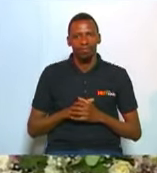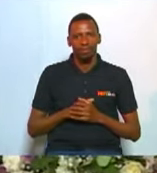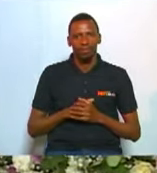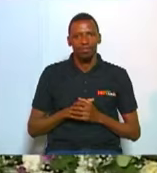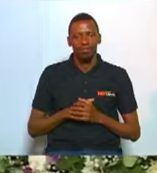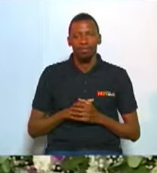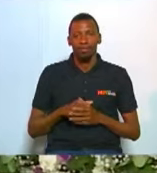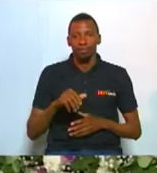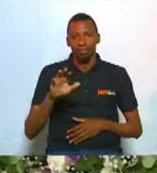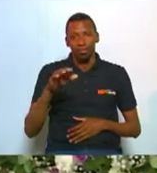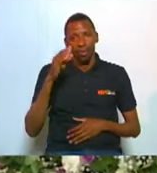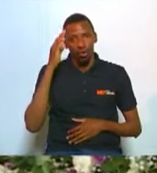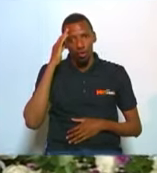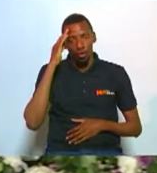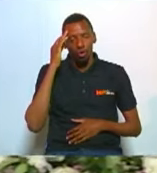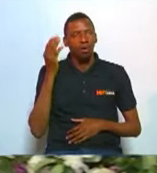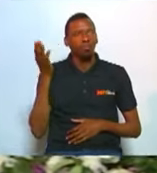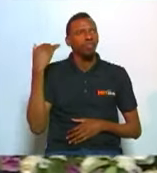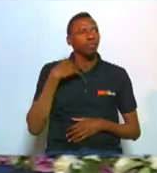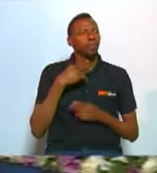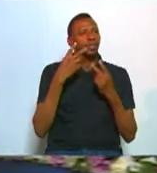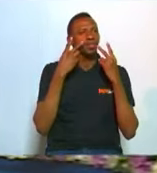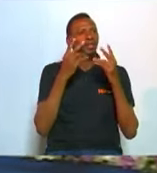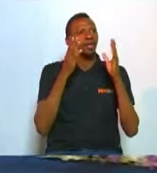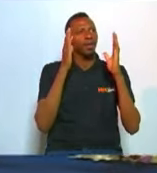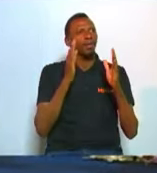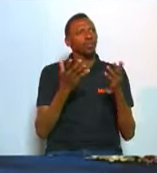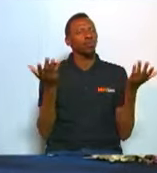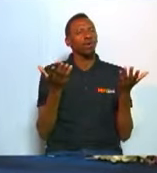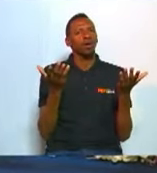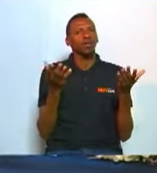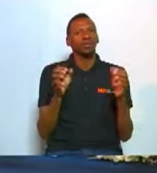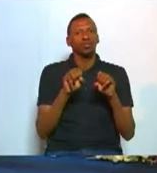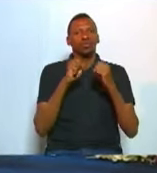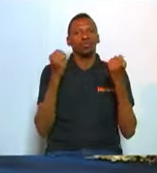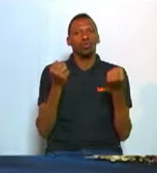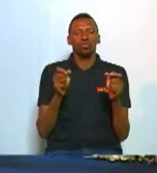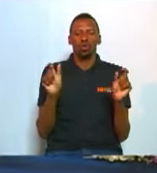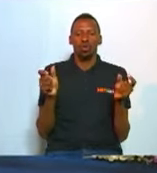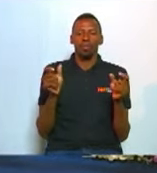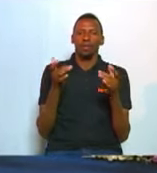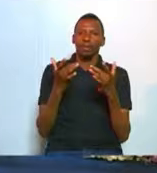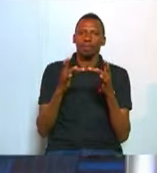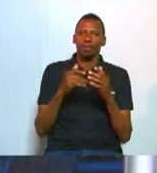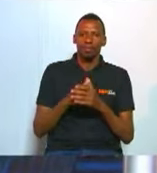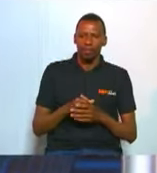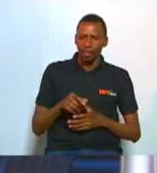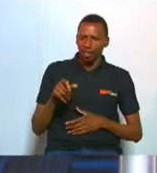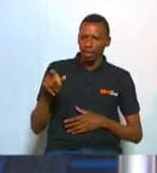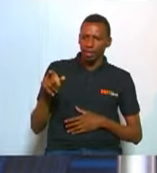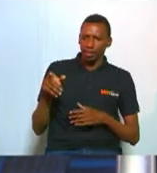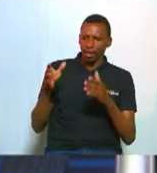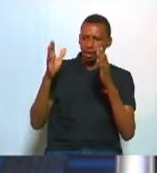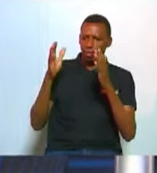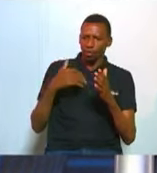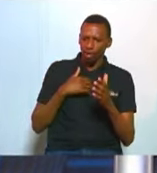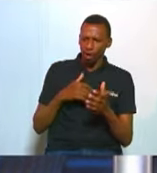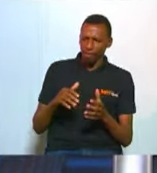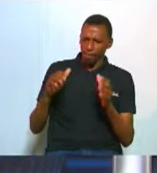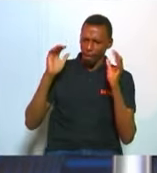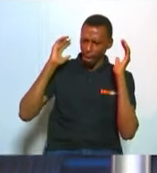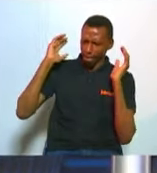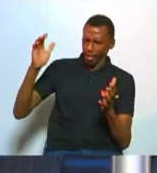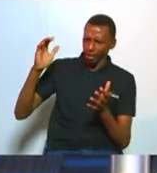You know, I saw someone on these social medias. He's holding a very huge book,